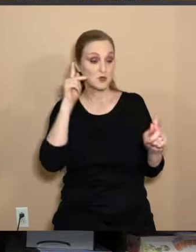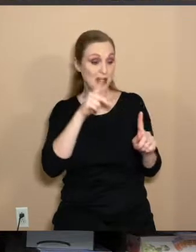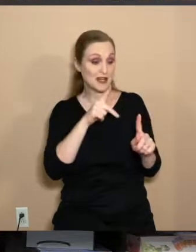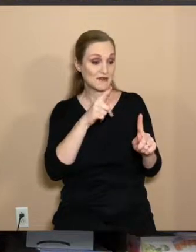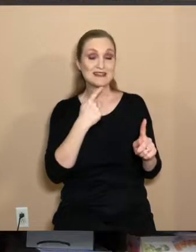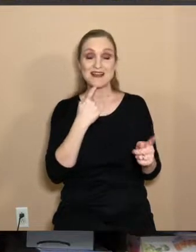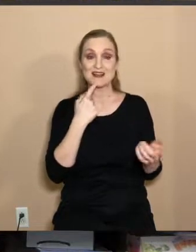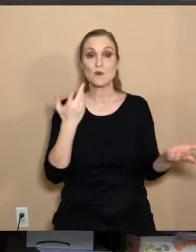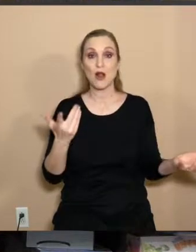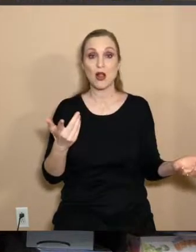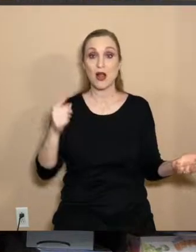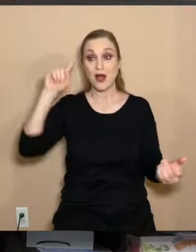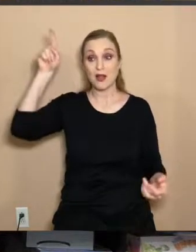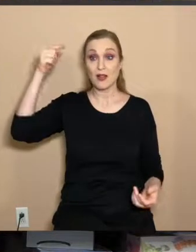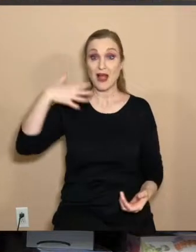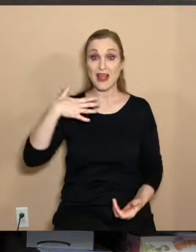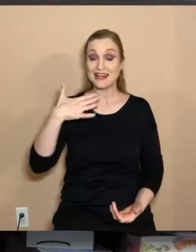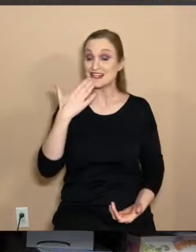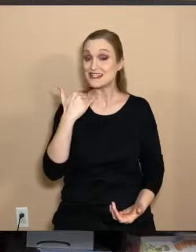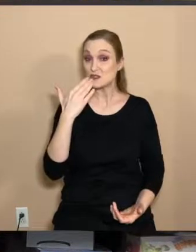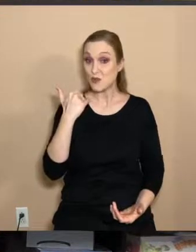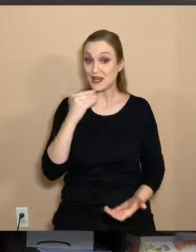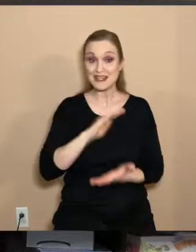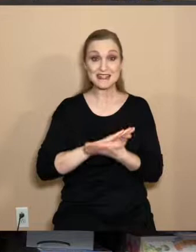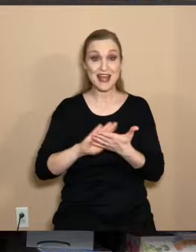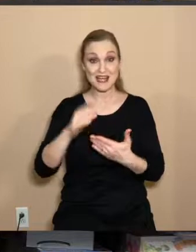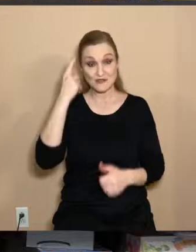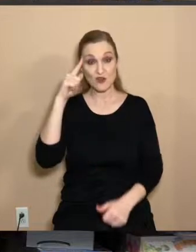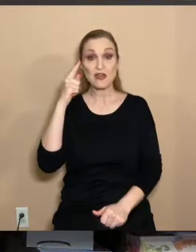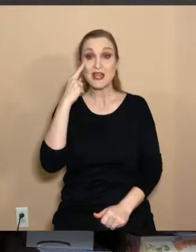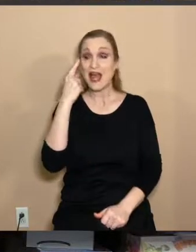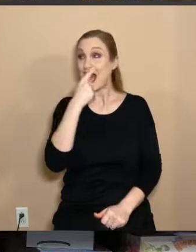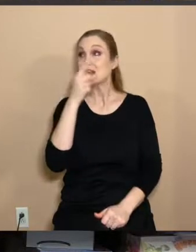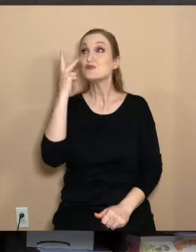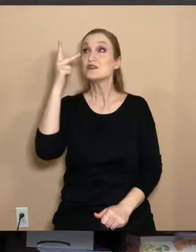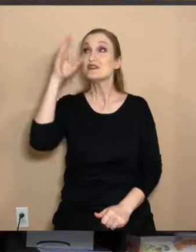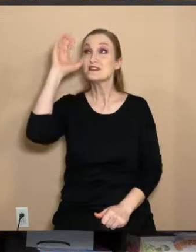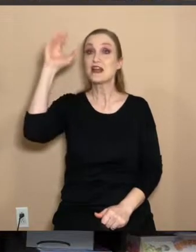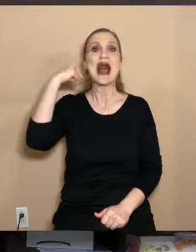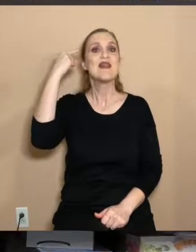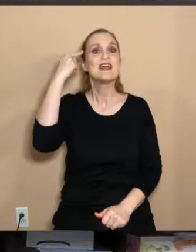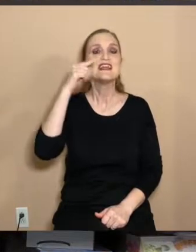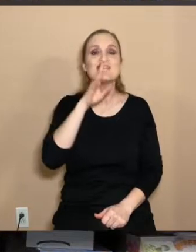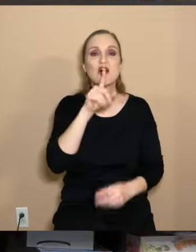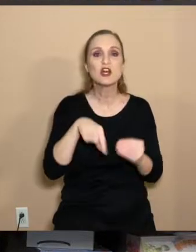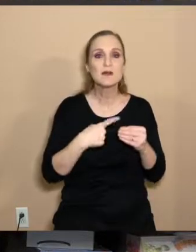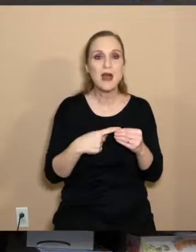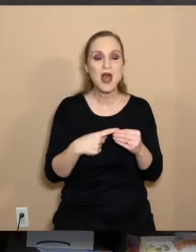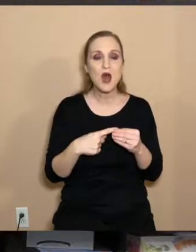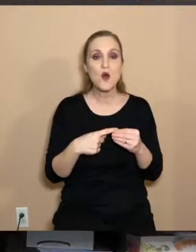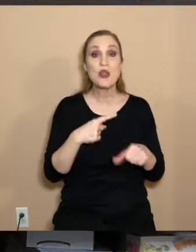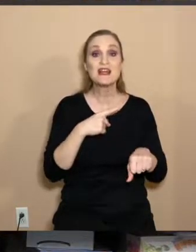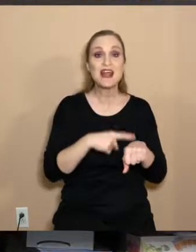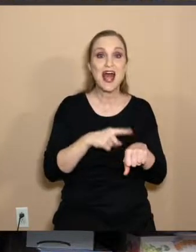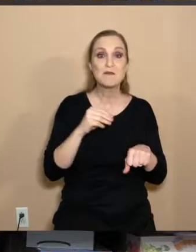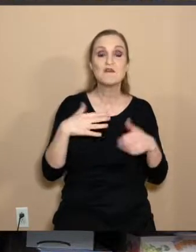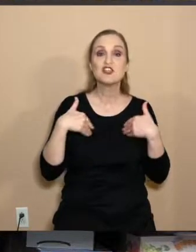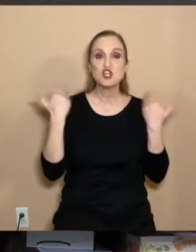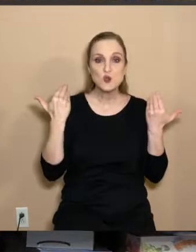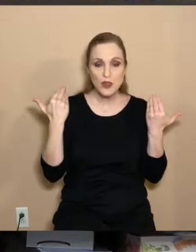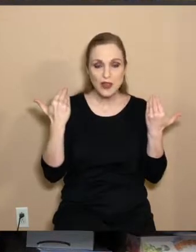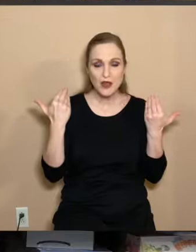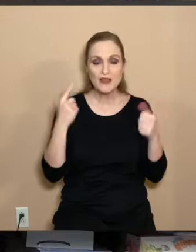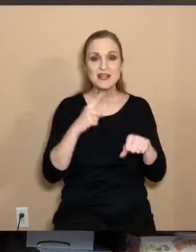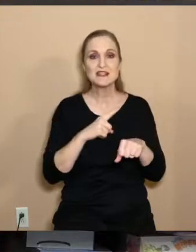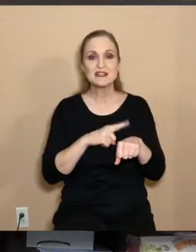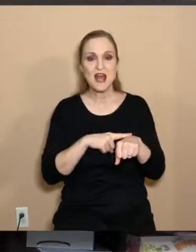saying, well, light is sweet and is pleasant for the eyes to see the sun. I think there he's talking about, the time of youth, the time